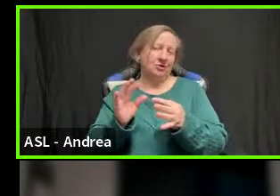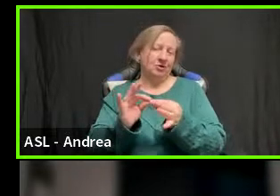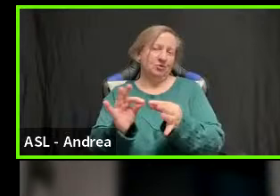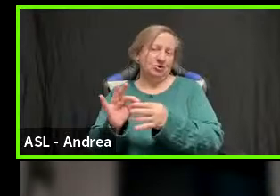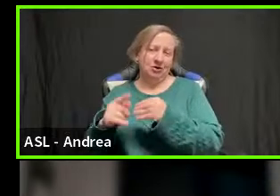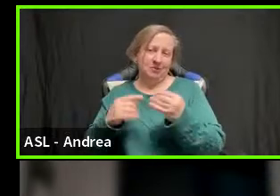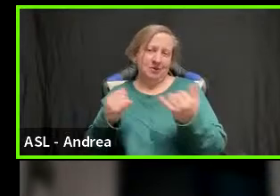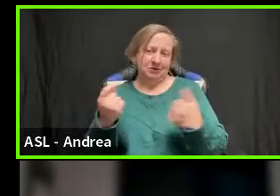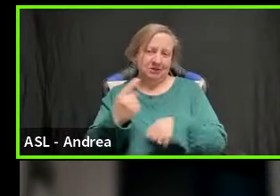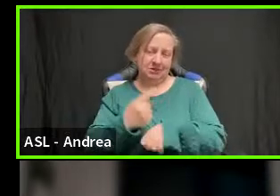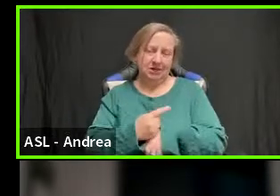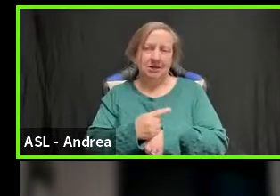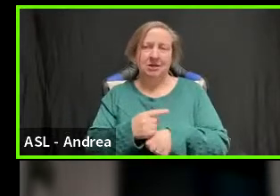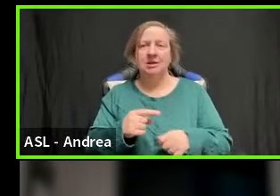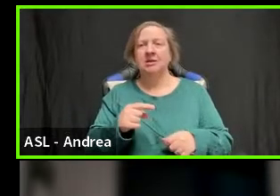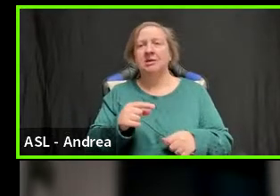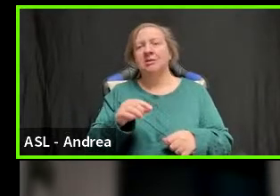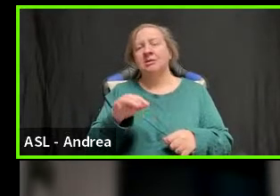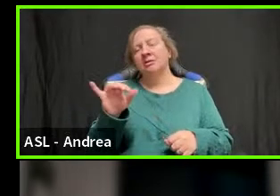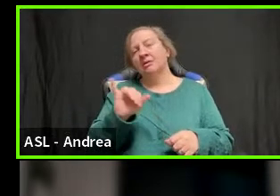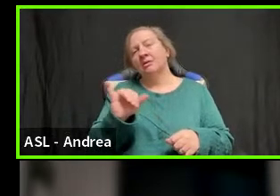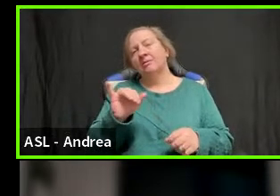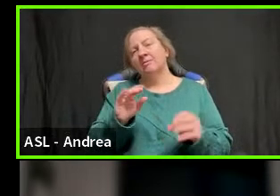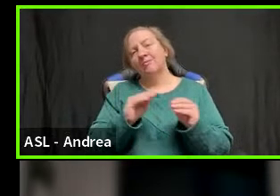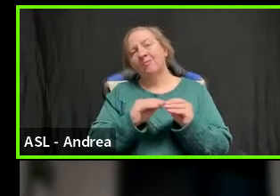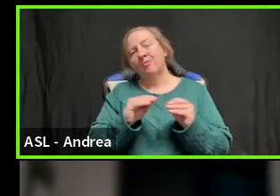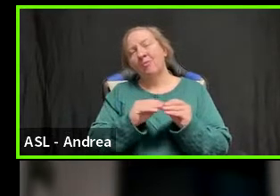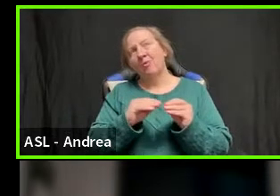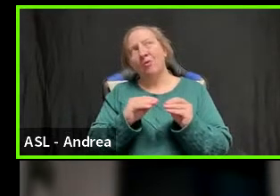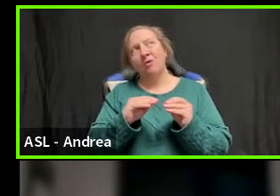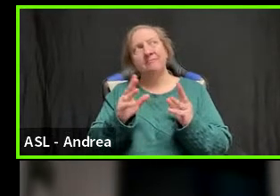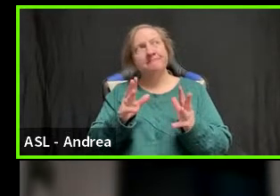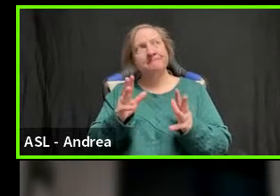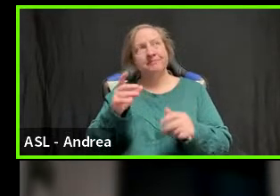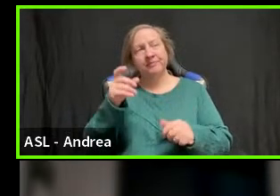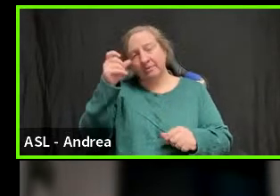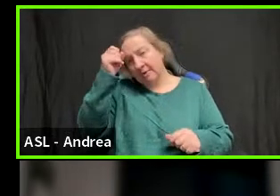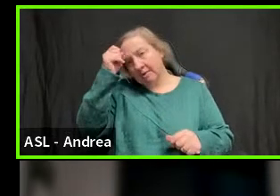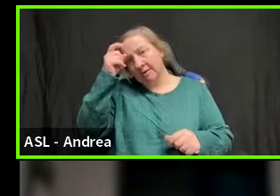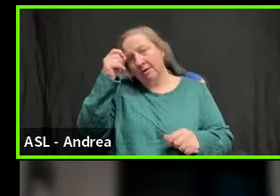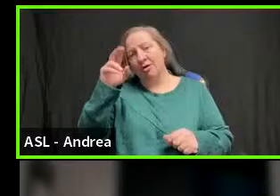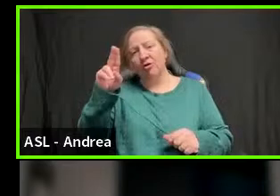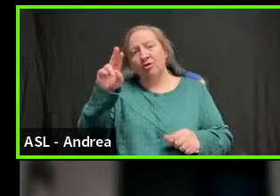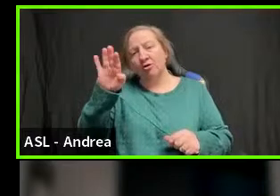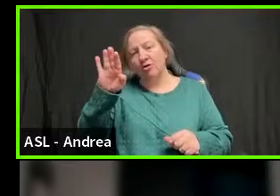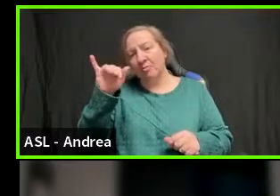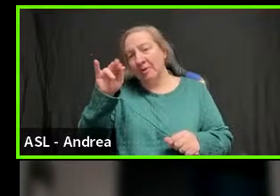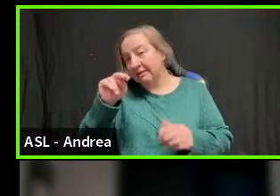about, is some of the more understanding of the urban